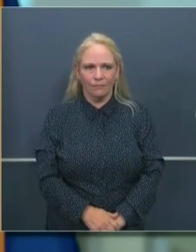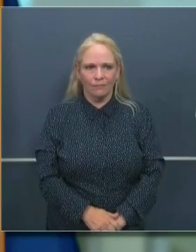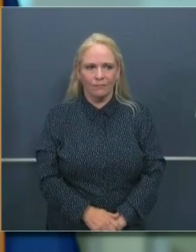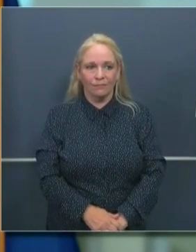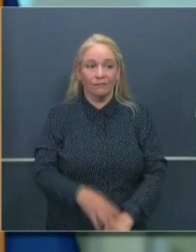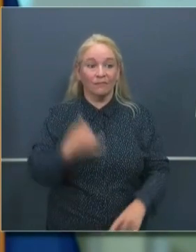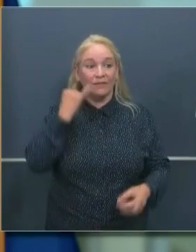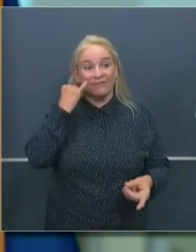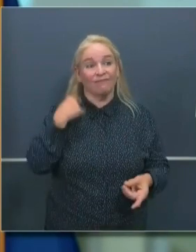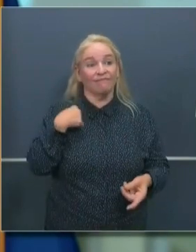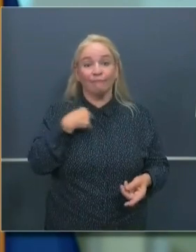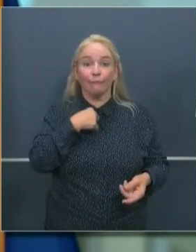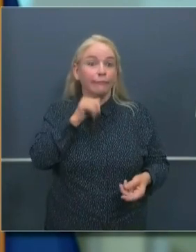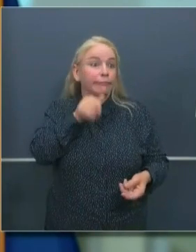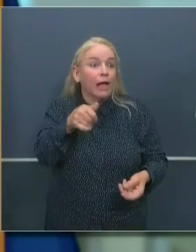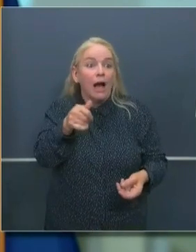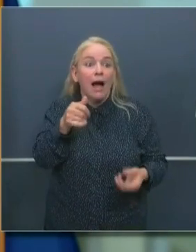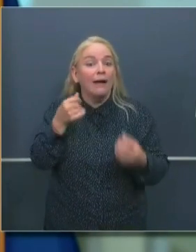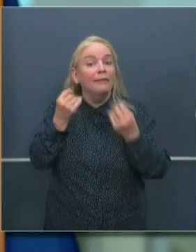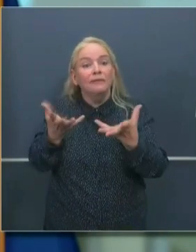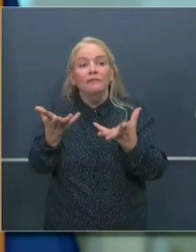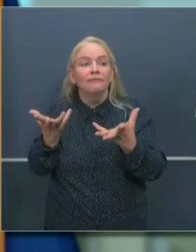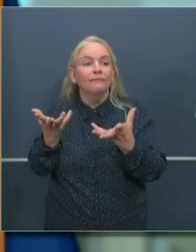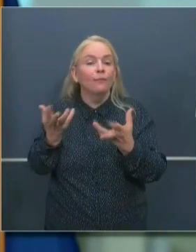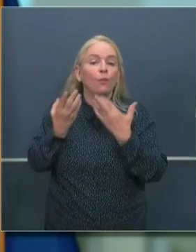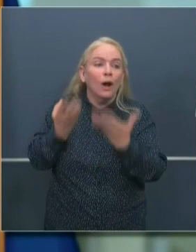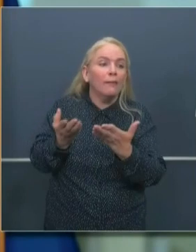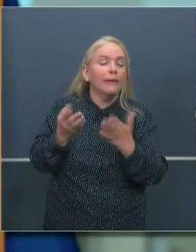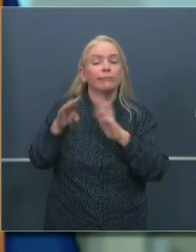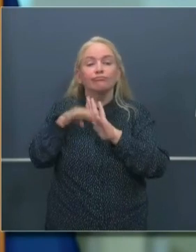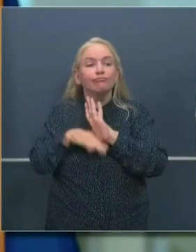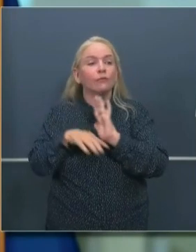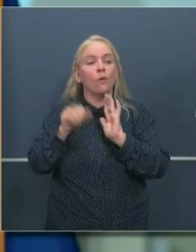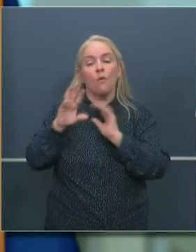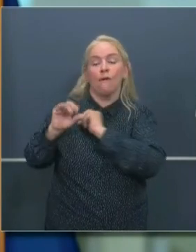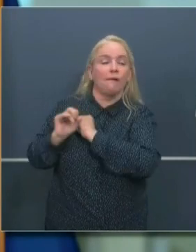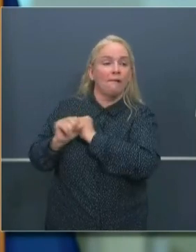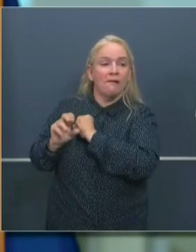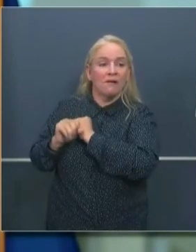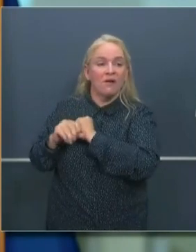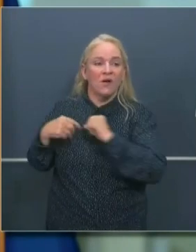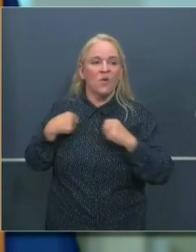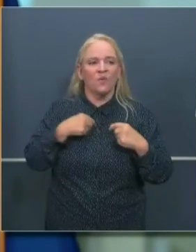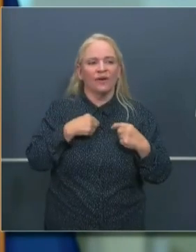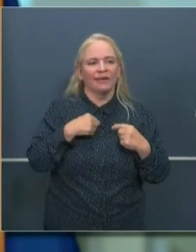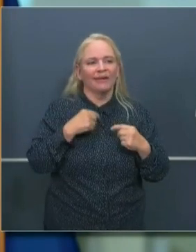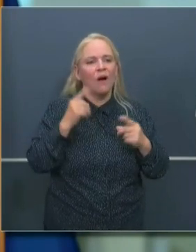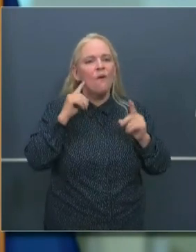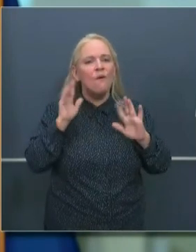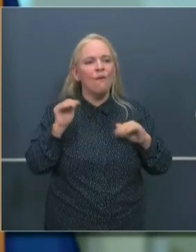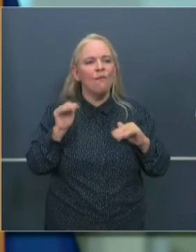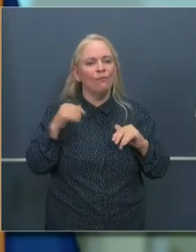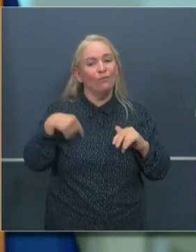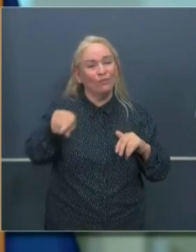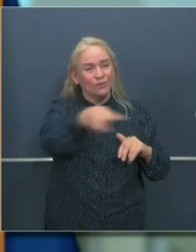all this guidance, all these recommendations, and these public service announcements. So, look, thank you all